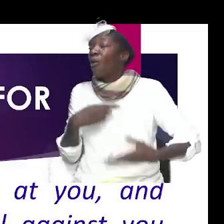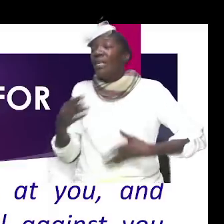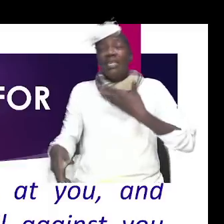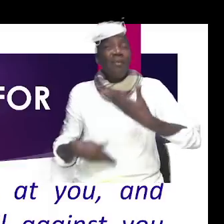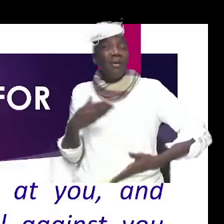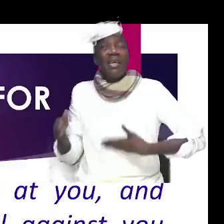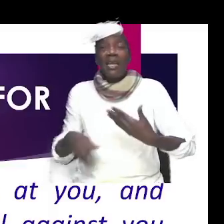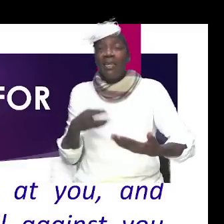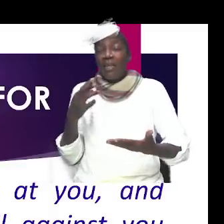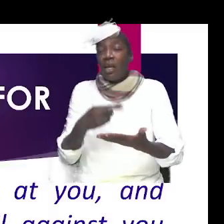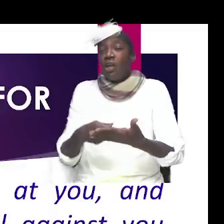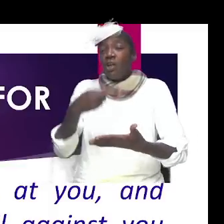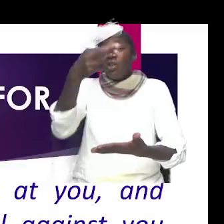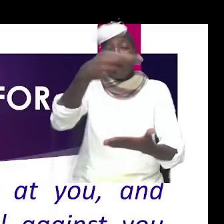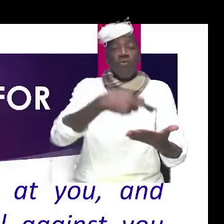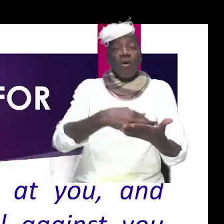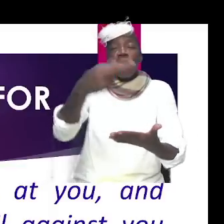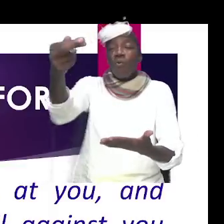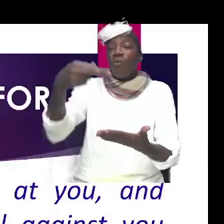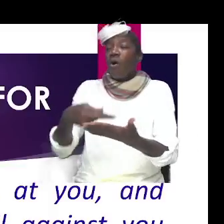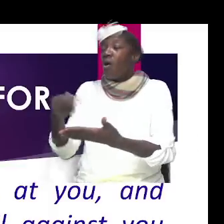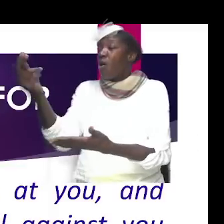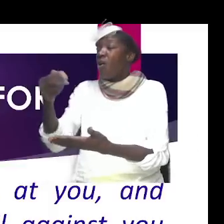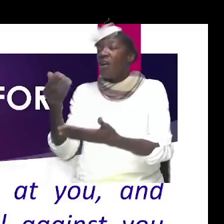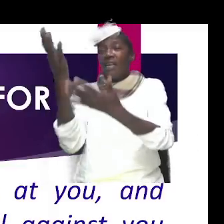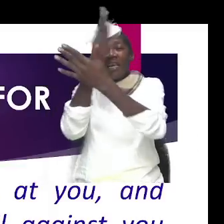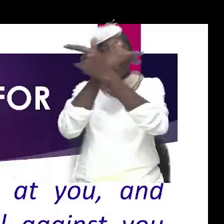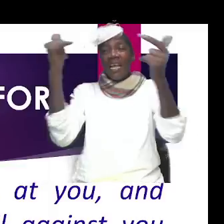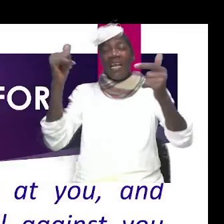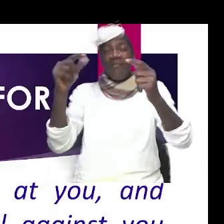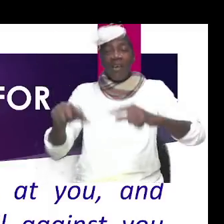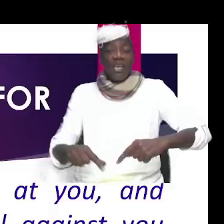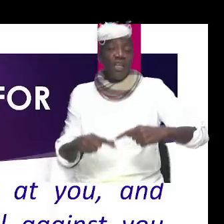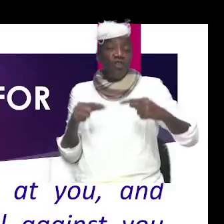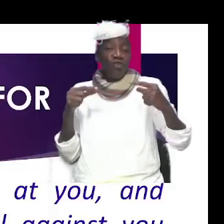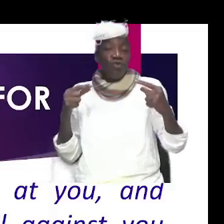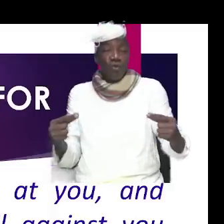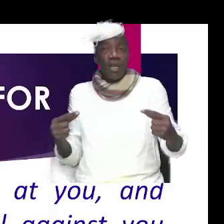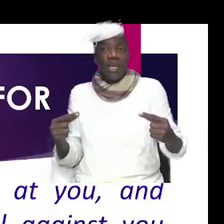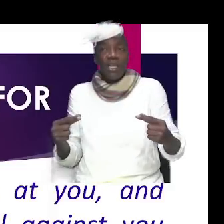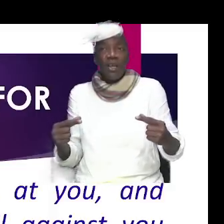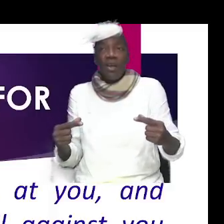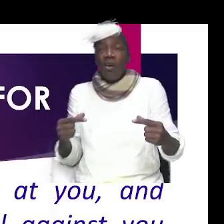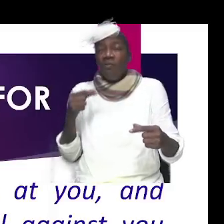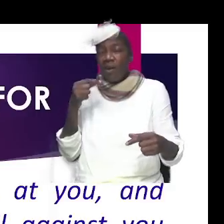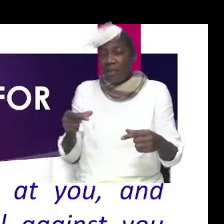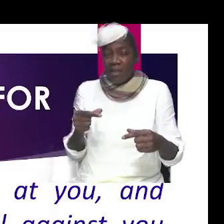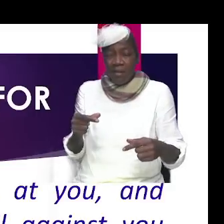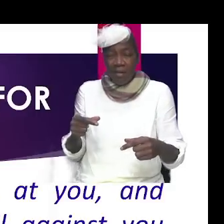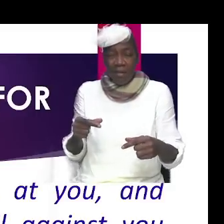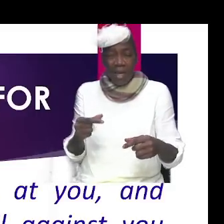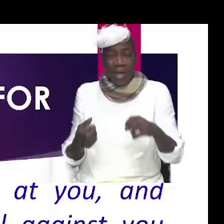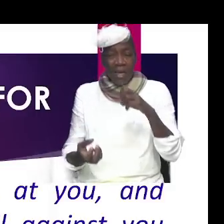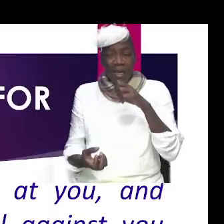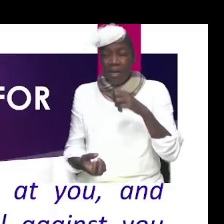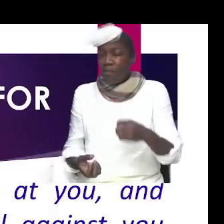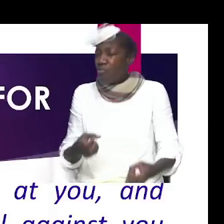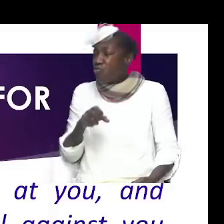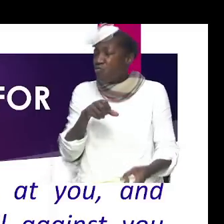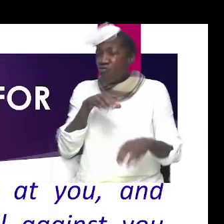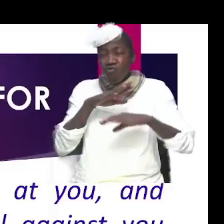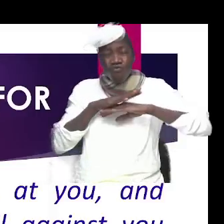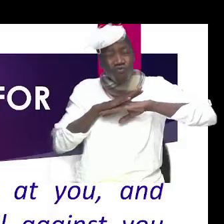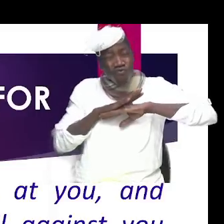your reward in heaven is great, for so they persecuted the prophets